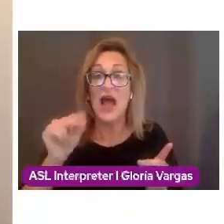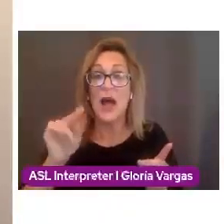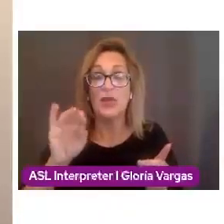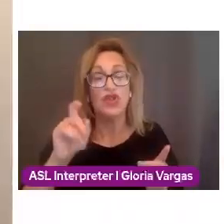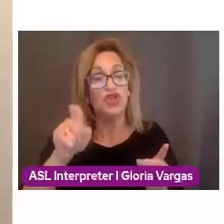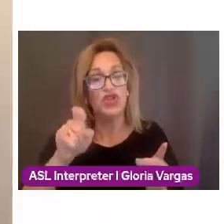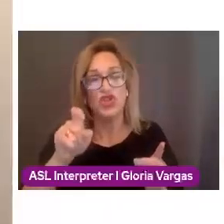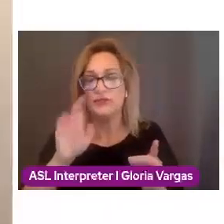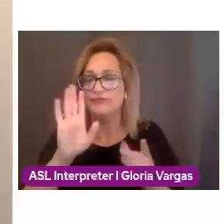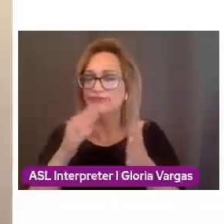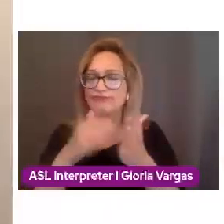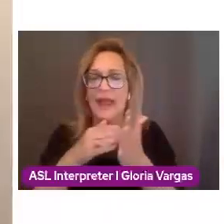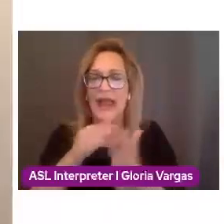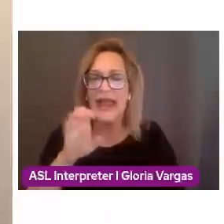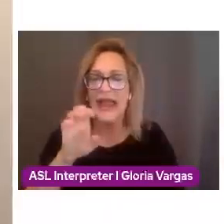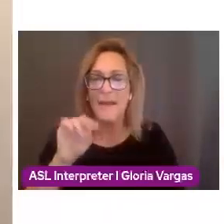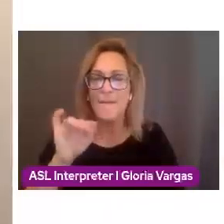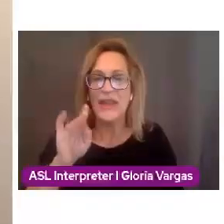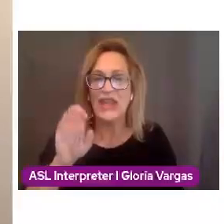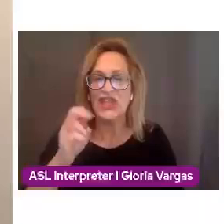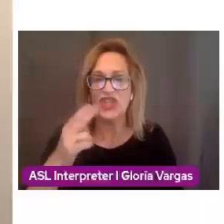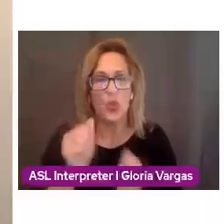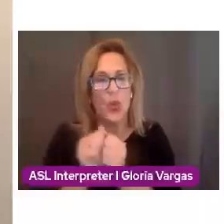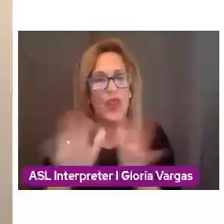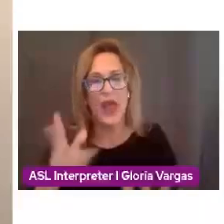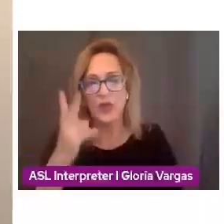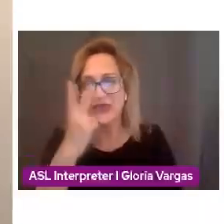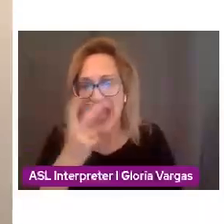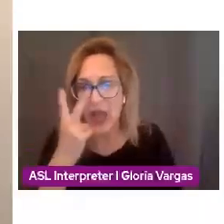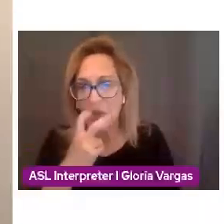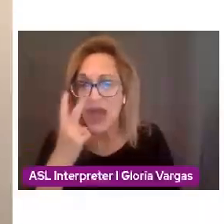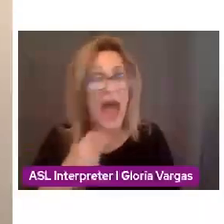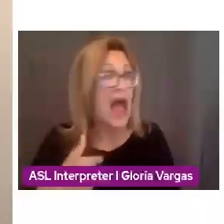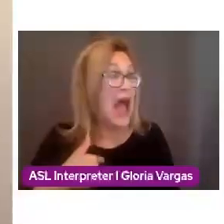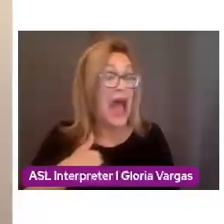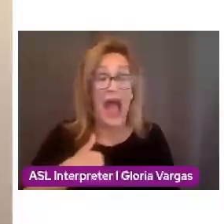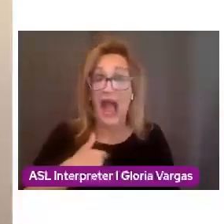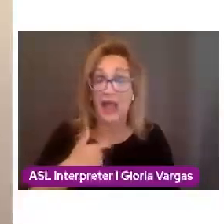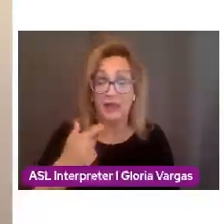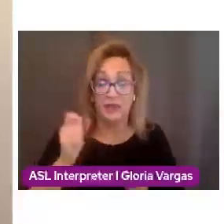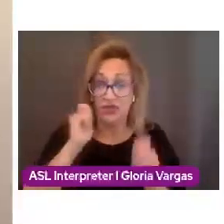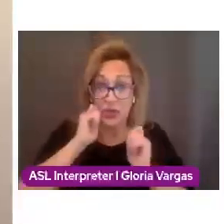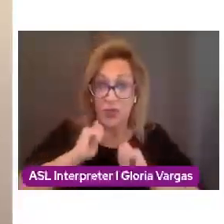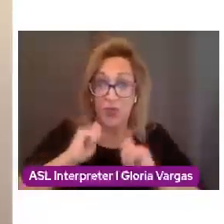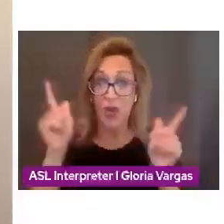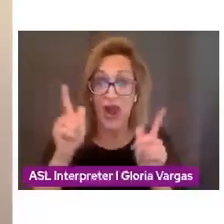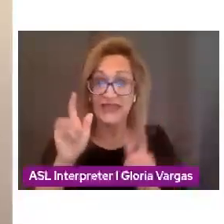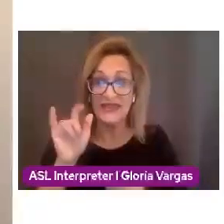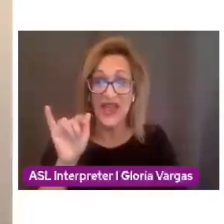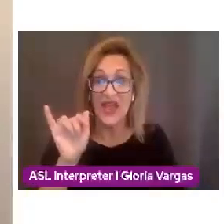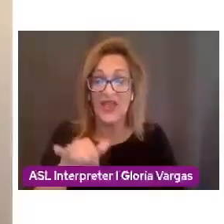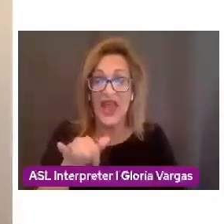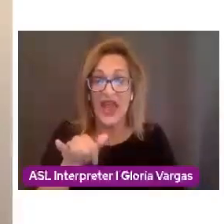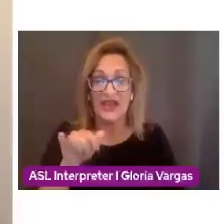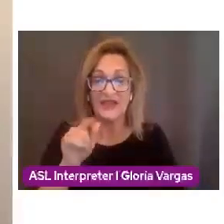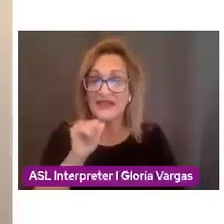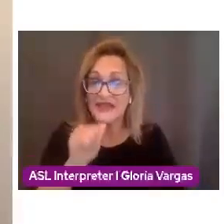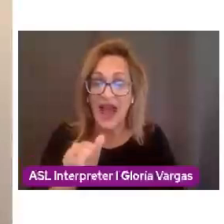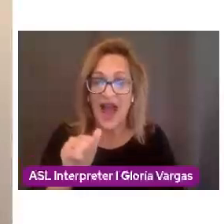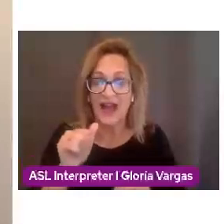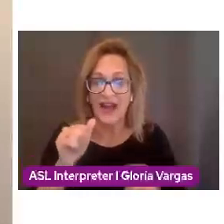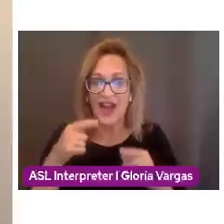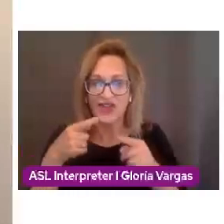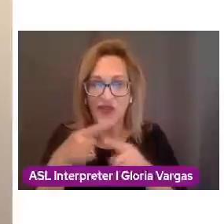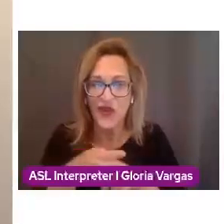am astonished that this is a position that is in any way controversial to anyone. The degree